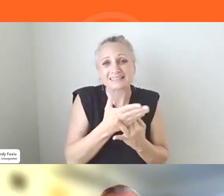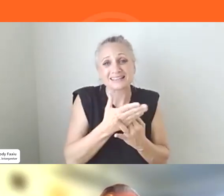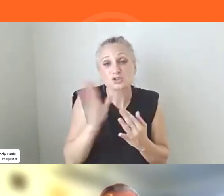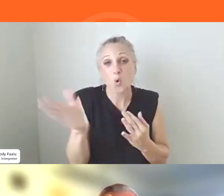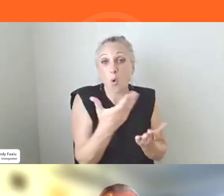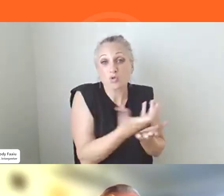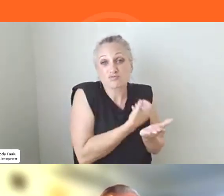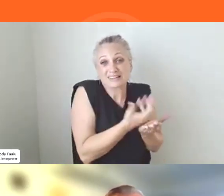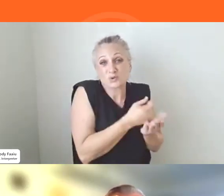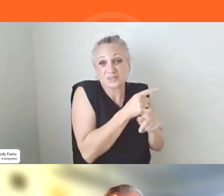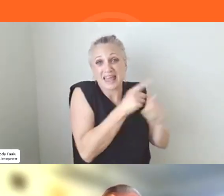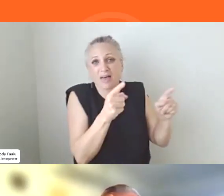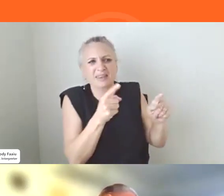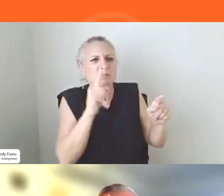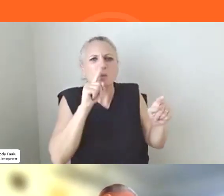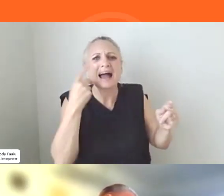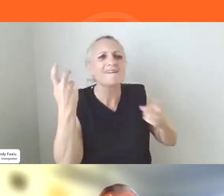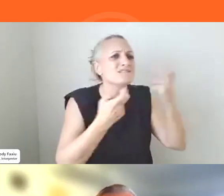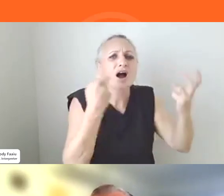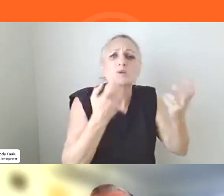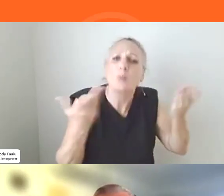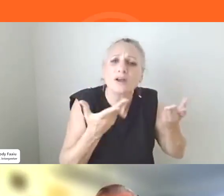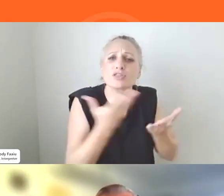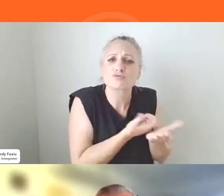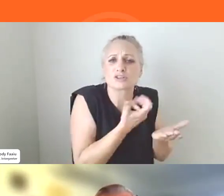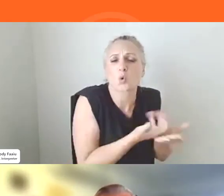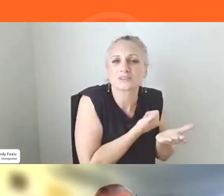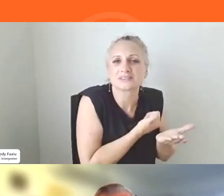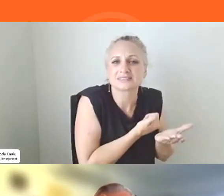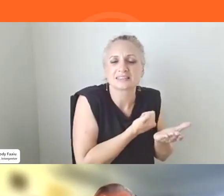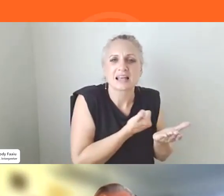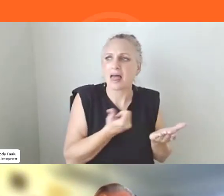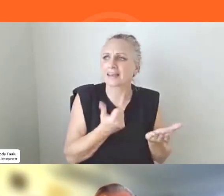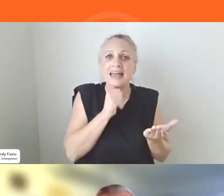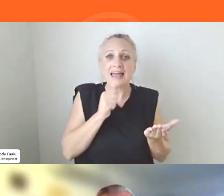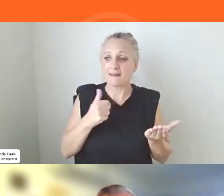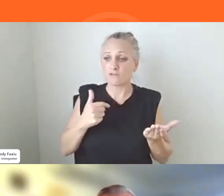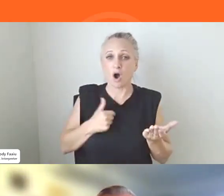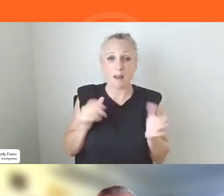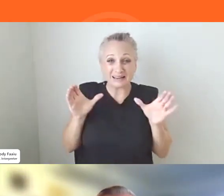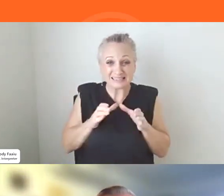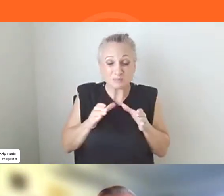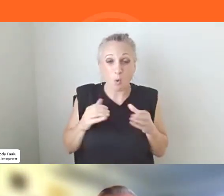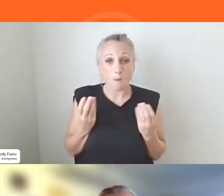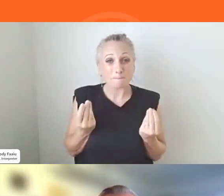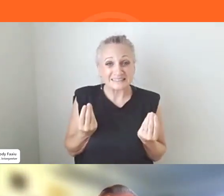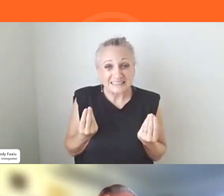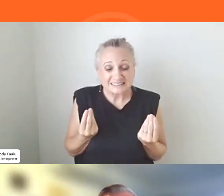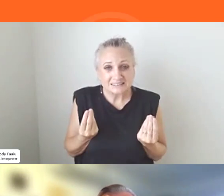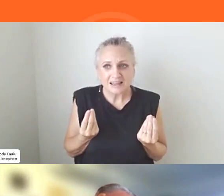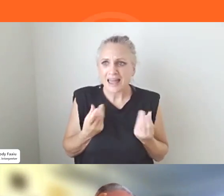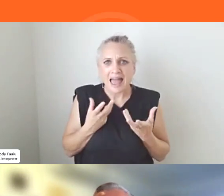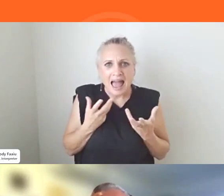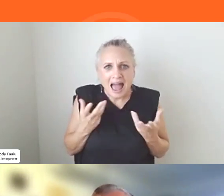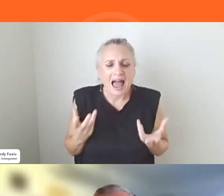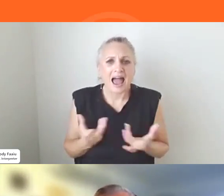there, but we can't find. Businesses can't find that. Does a small business understand how to create the right